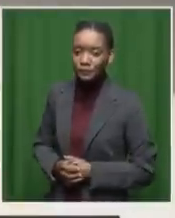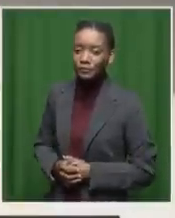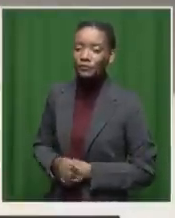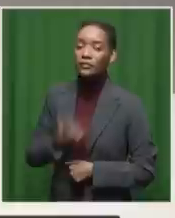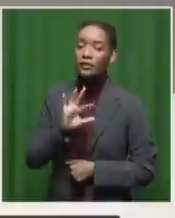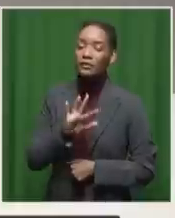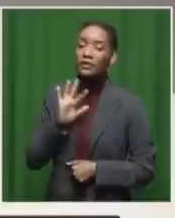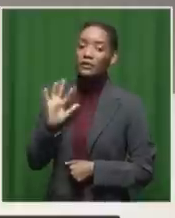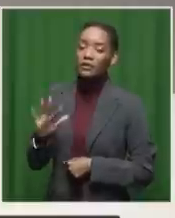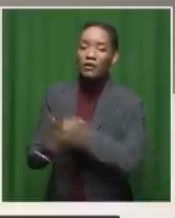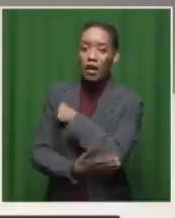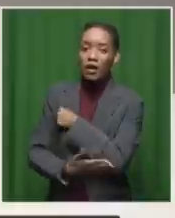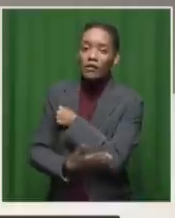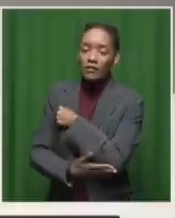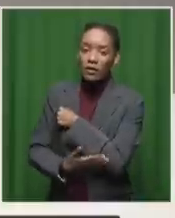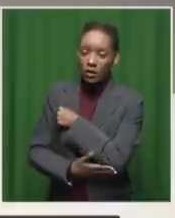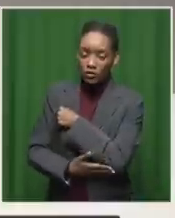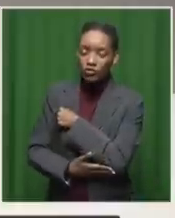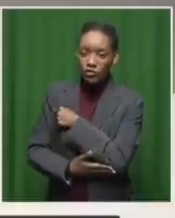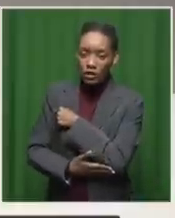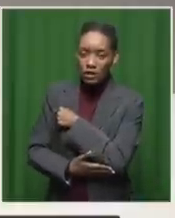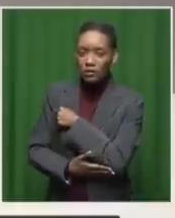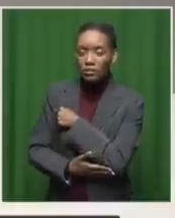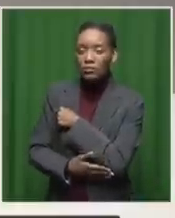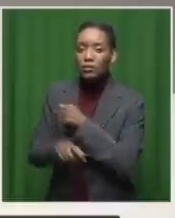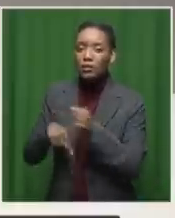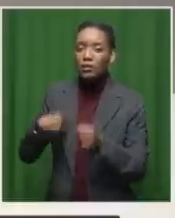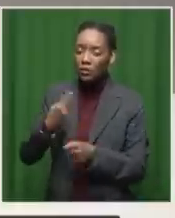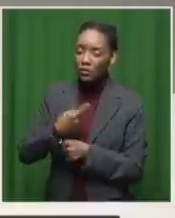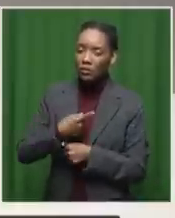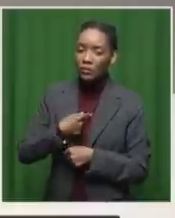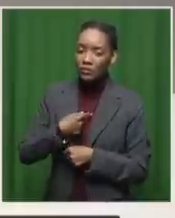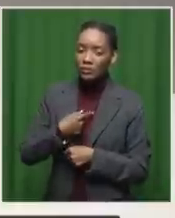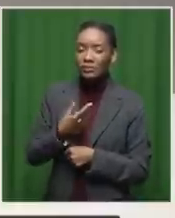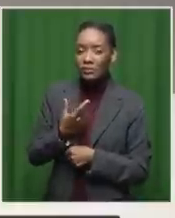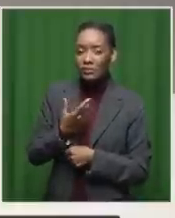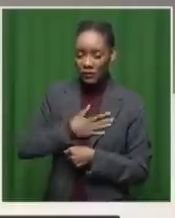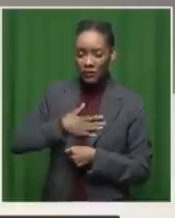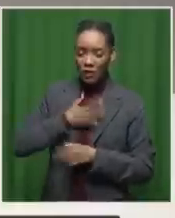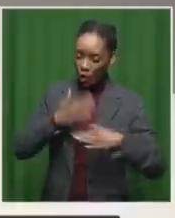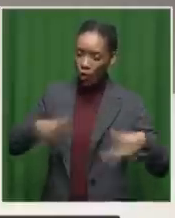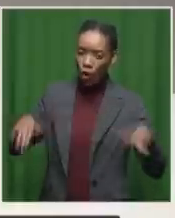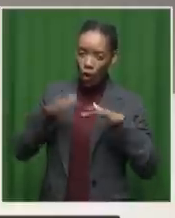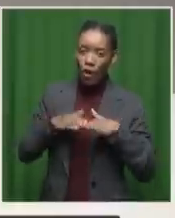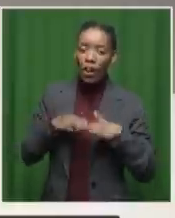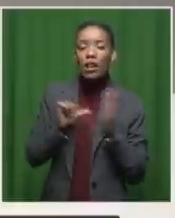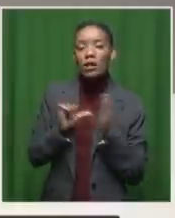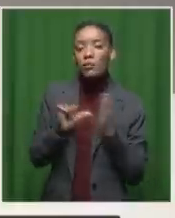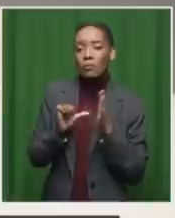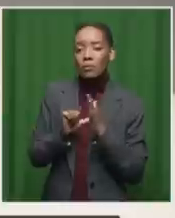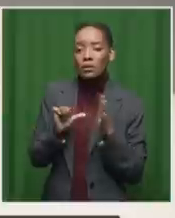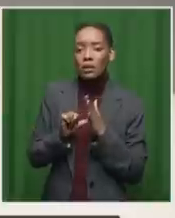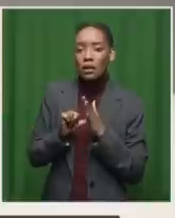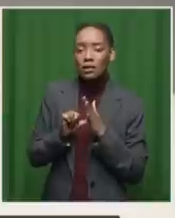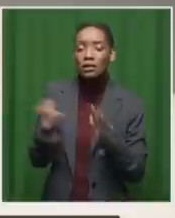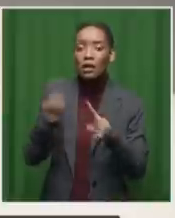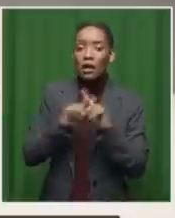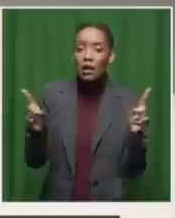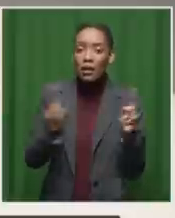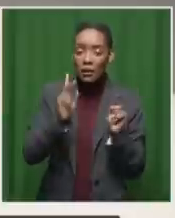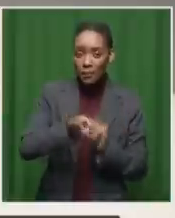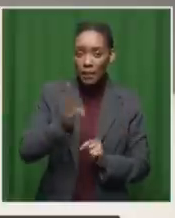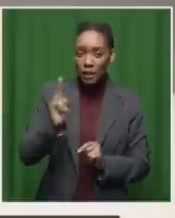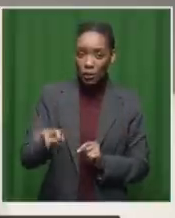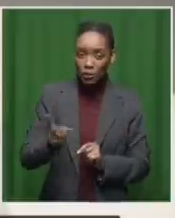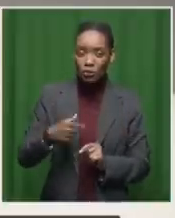55 countries. For me, as Director General, all of them are important. But we also have countries that